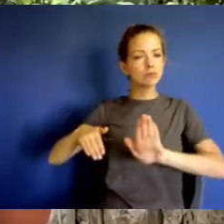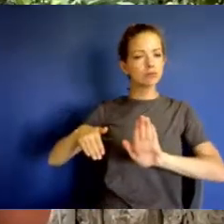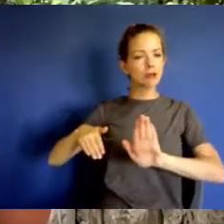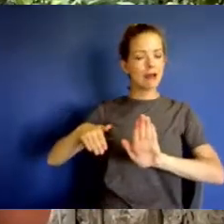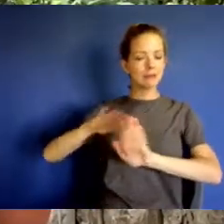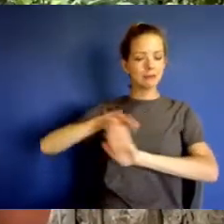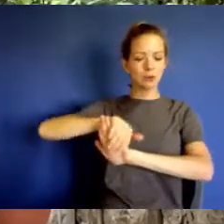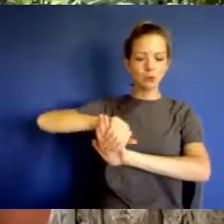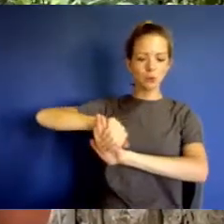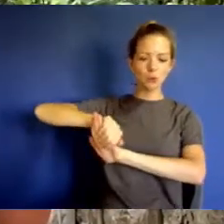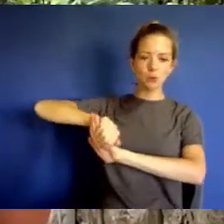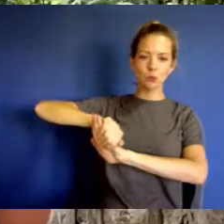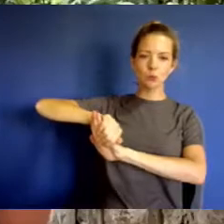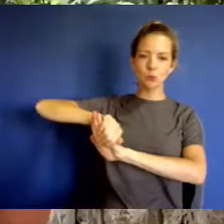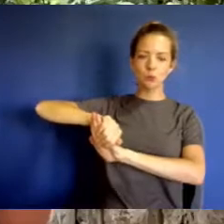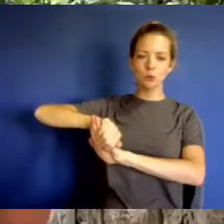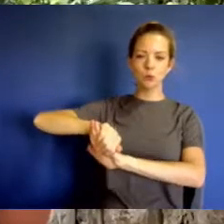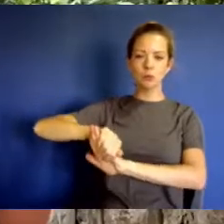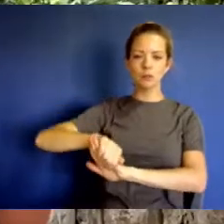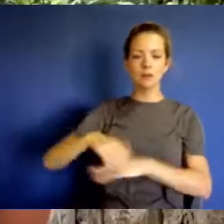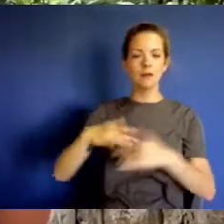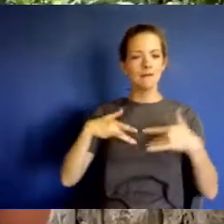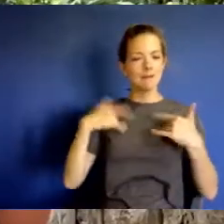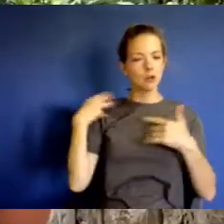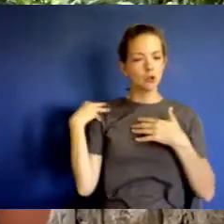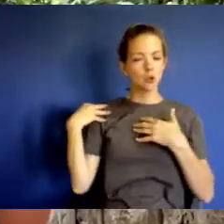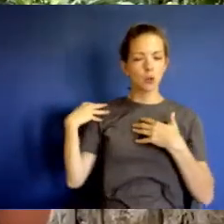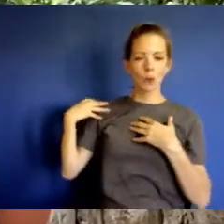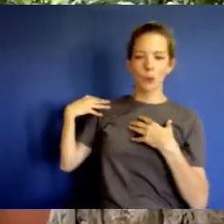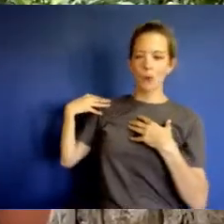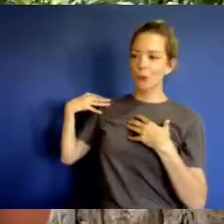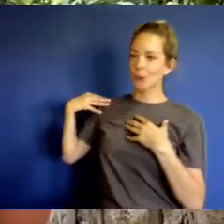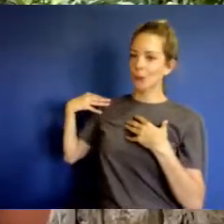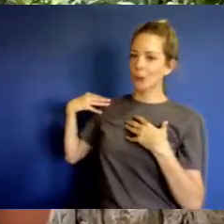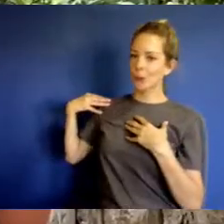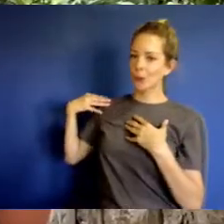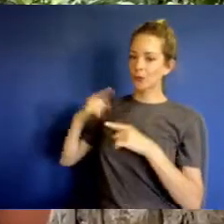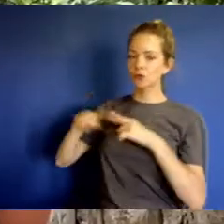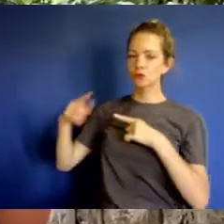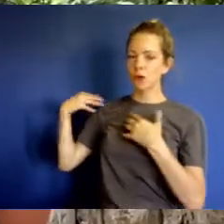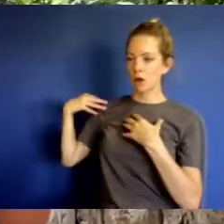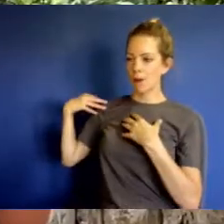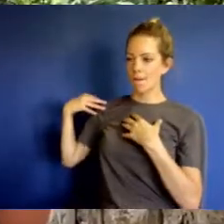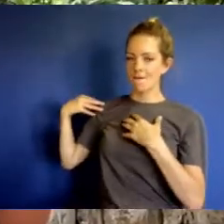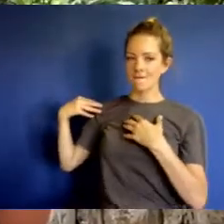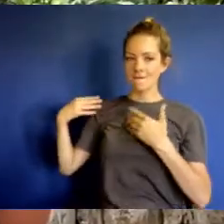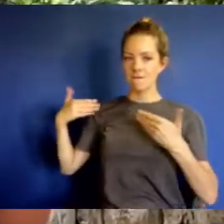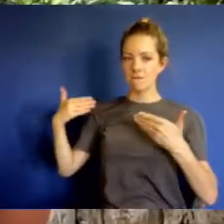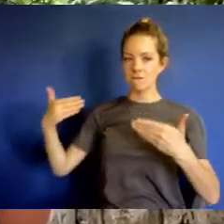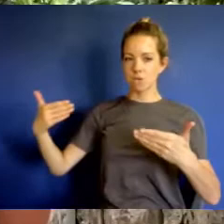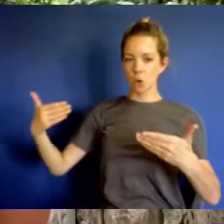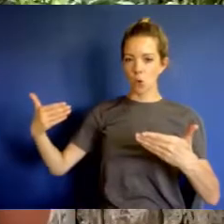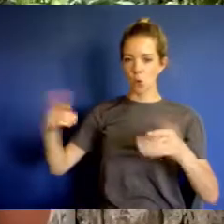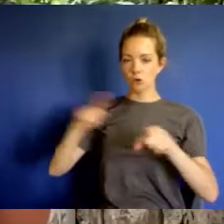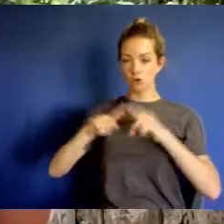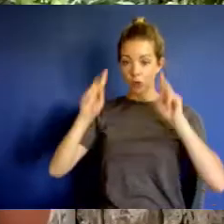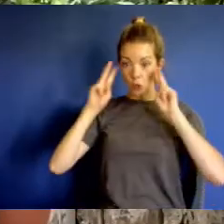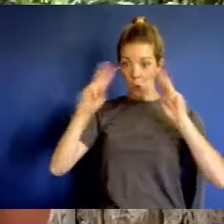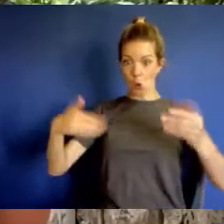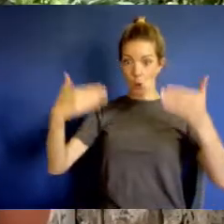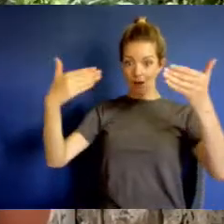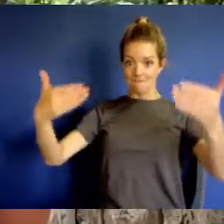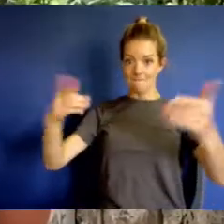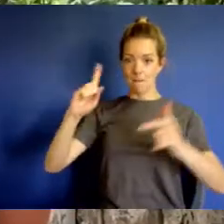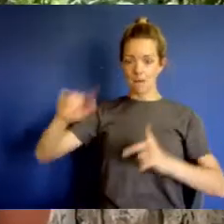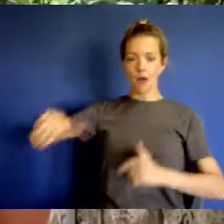foot into the hand. You'll feel your shoulder moving back, see if you can move it forward so you're still facing the front